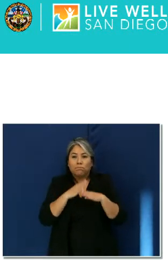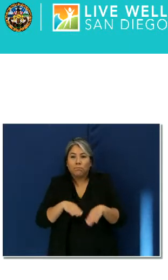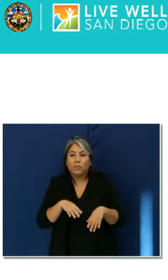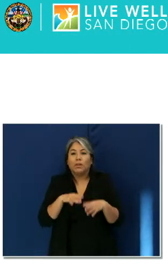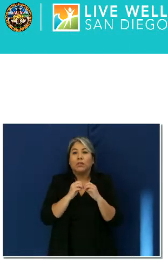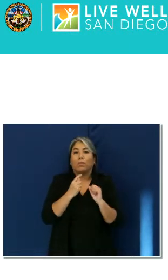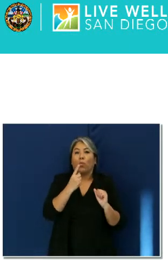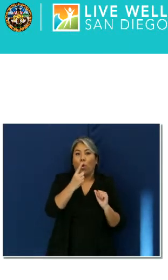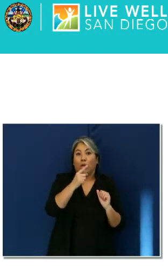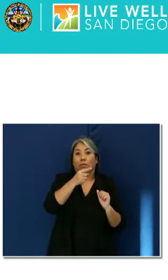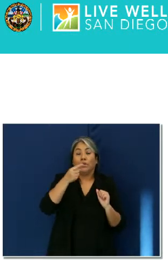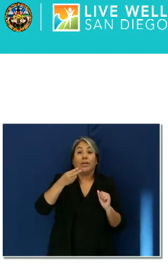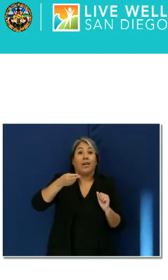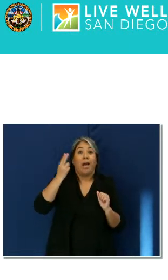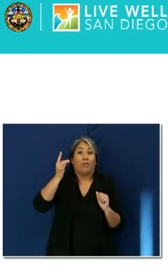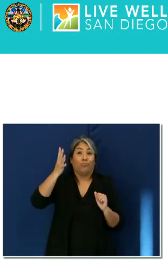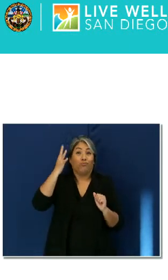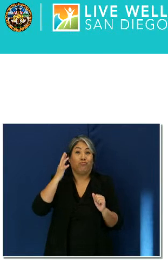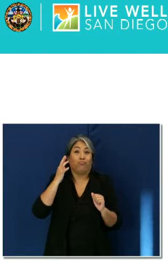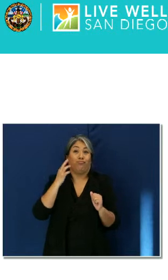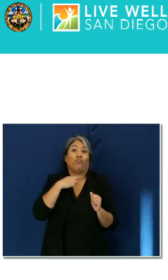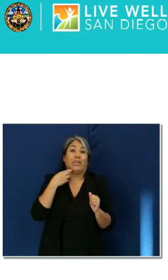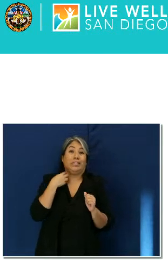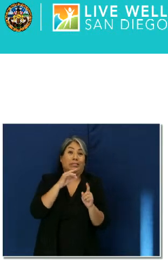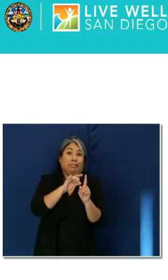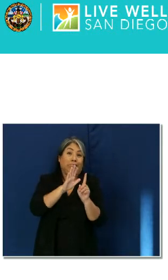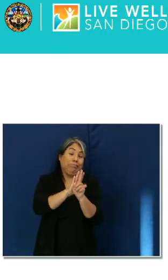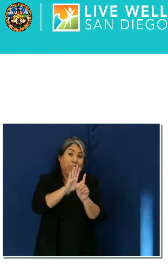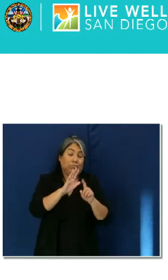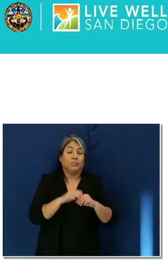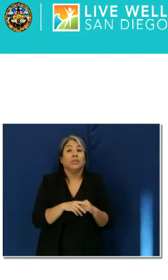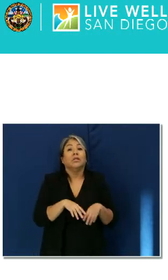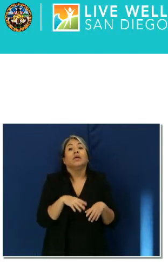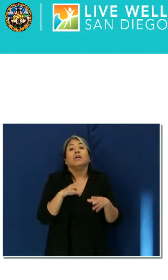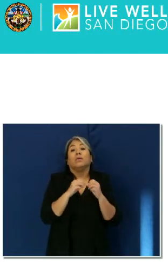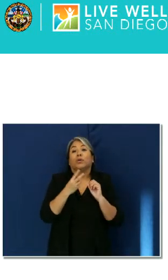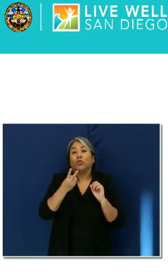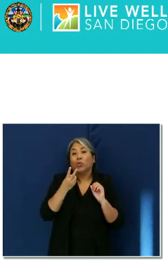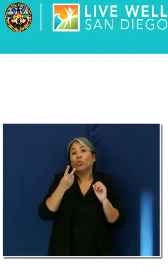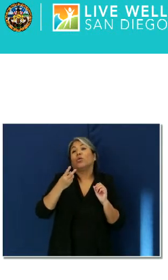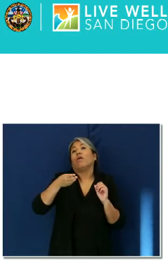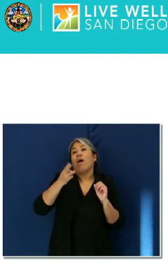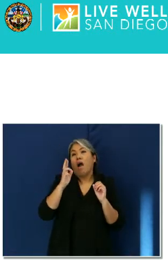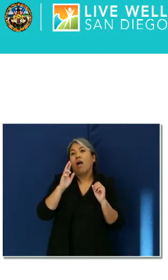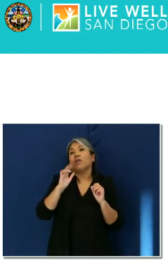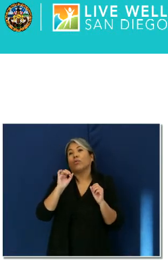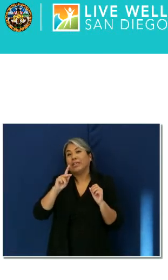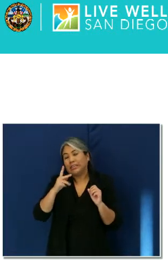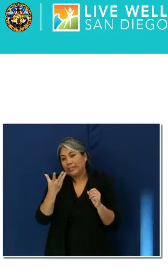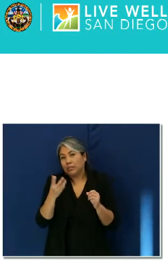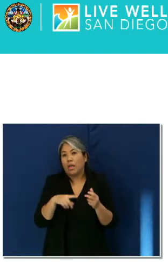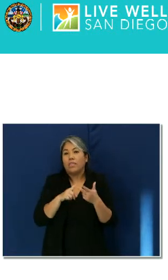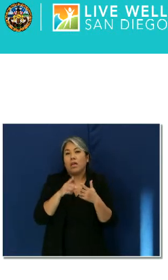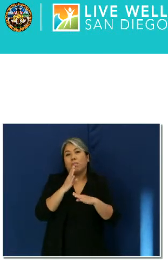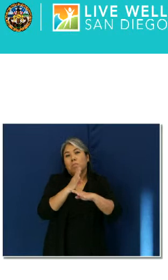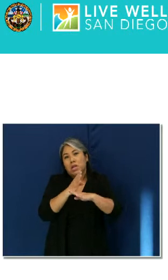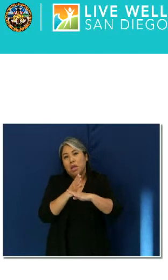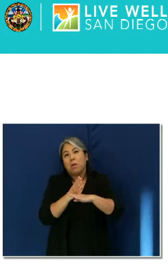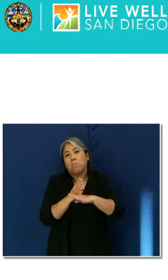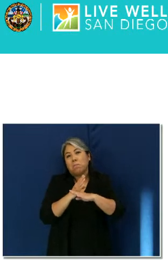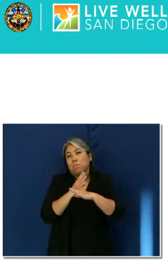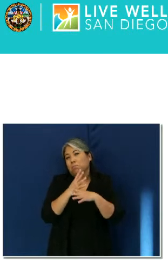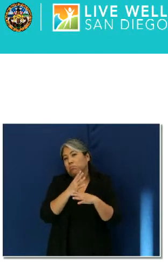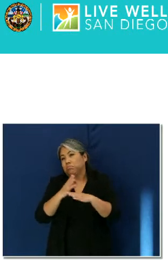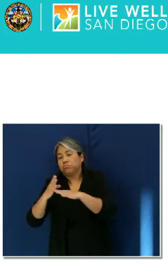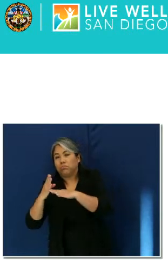1, highest risk individuals, number 2, high risk individuals, number 3, medium risk individuals,